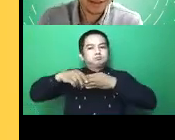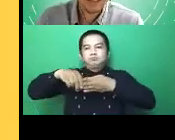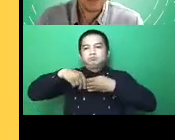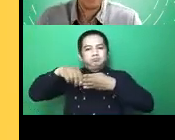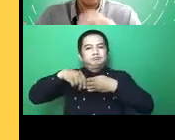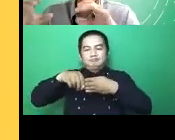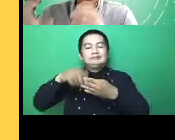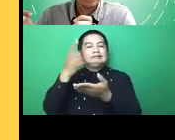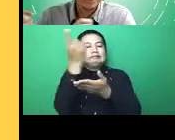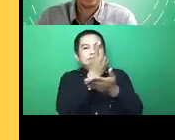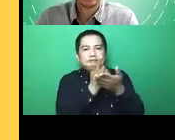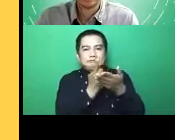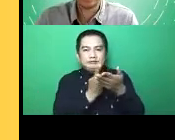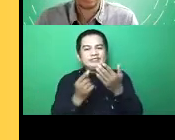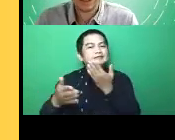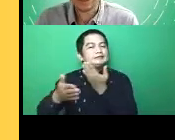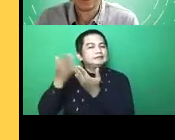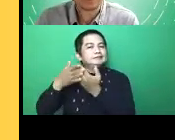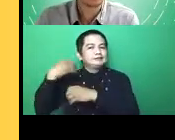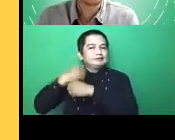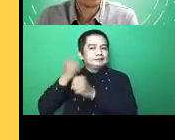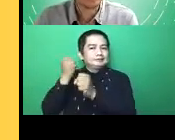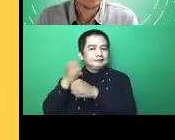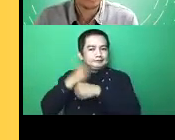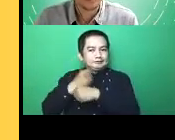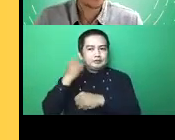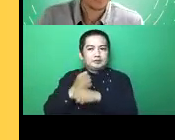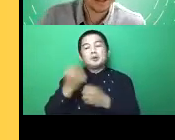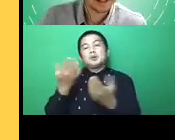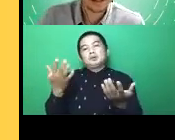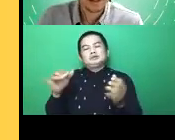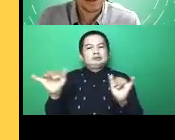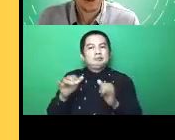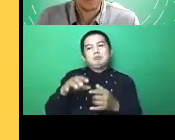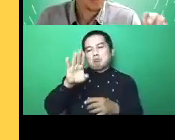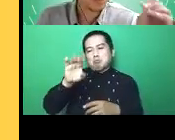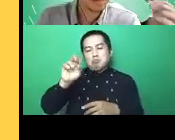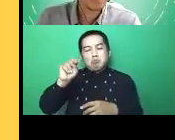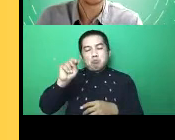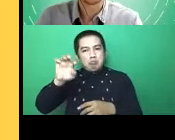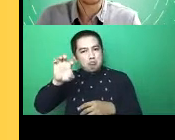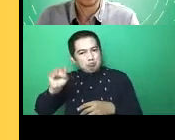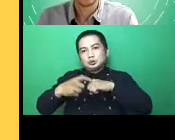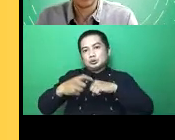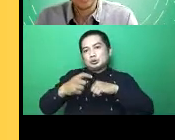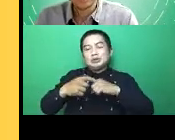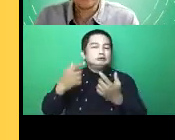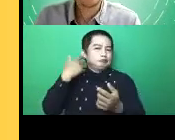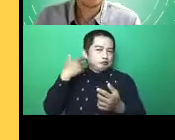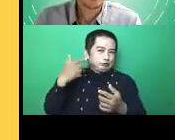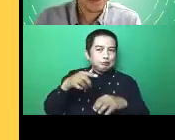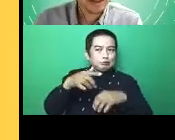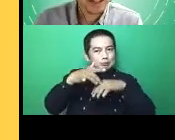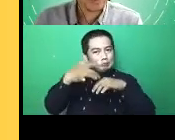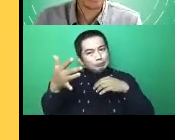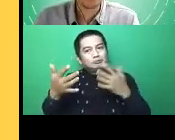parameters, meaning it's easier to create complex shapes like bones, architecture, small pieces of jewelry. They even have